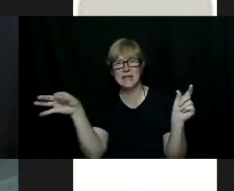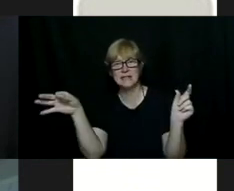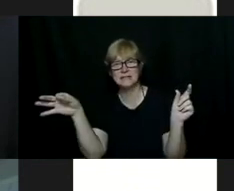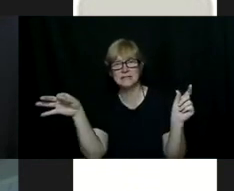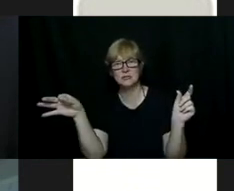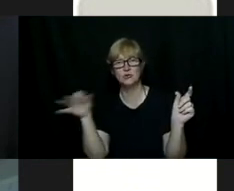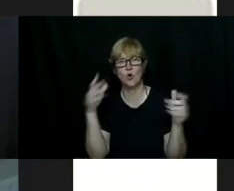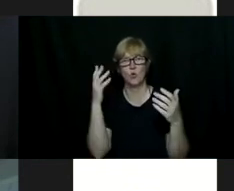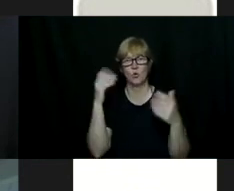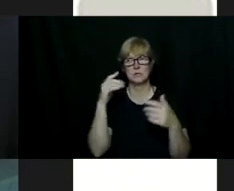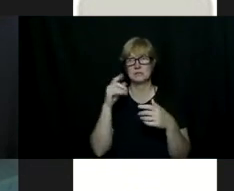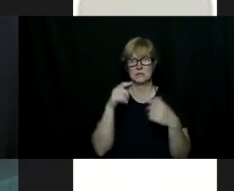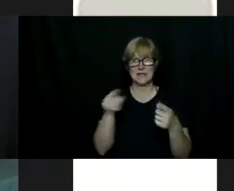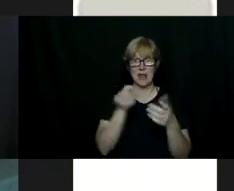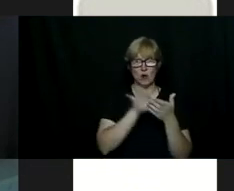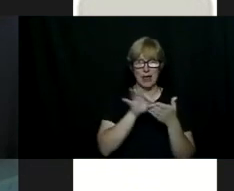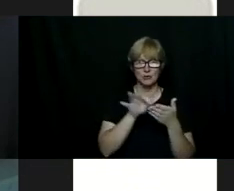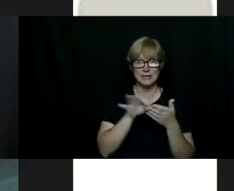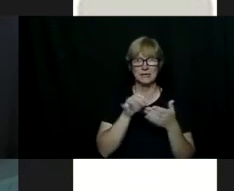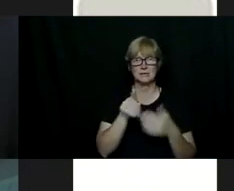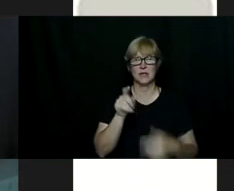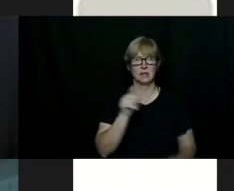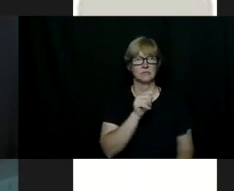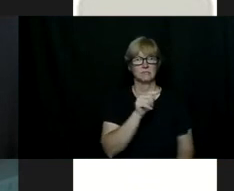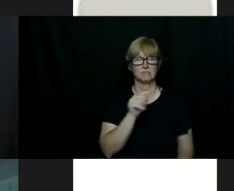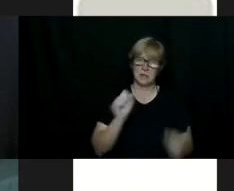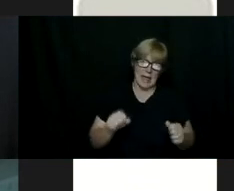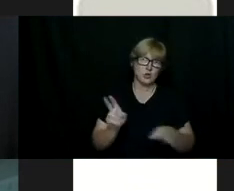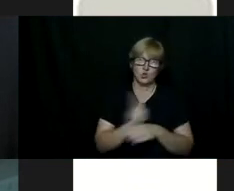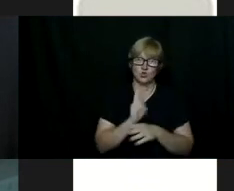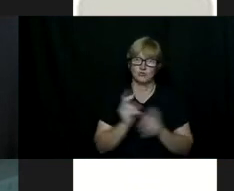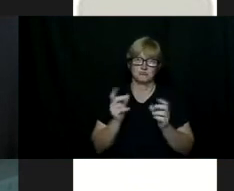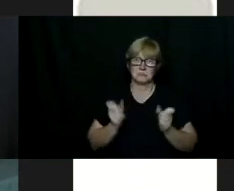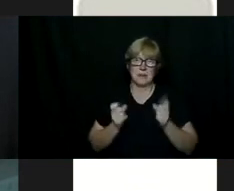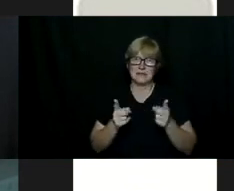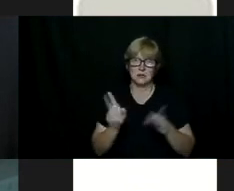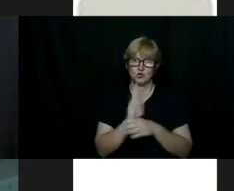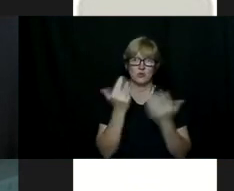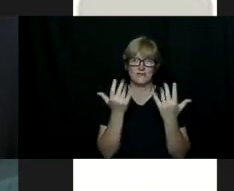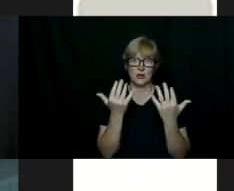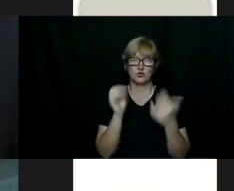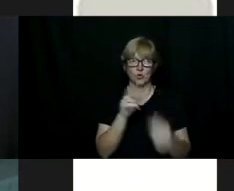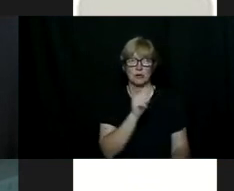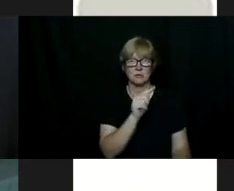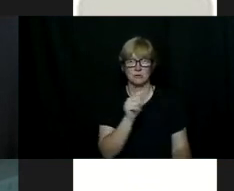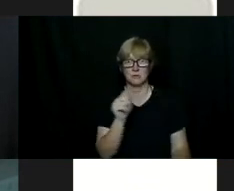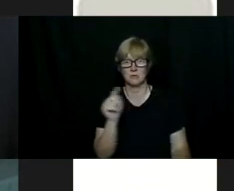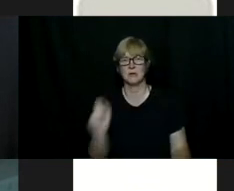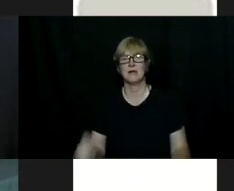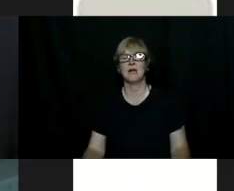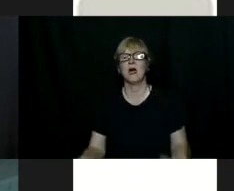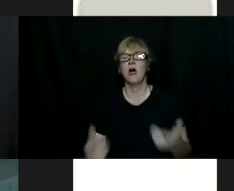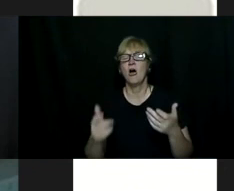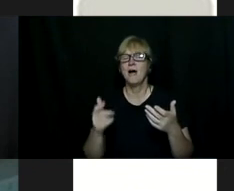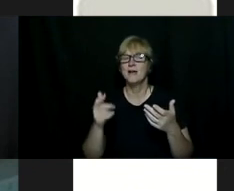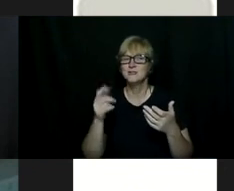other way of counting unless they use their fingers spontaneously. And that's one example of a procedure that I think could become such